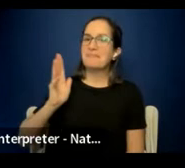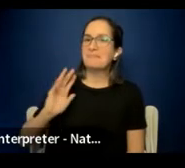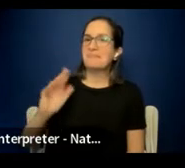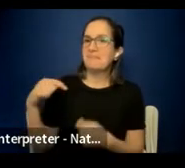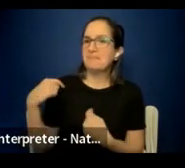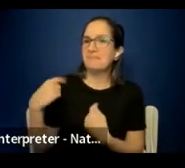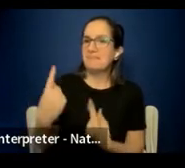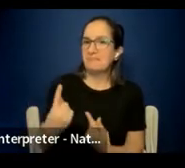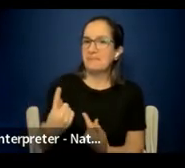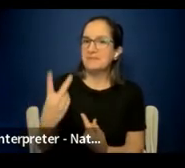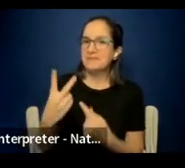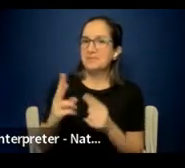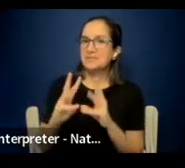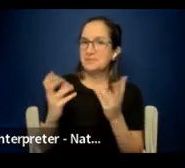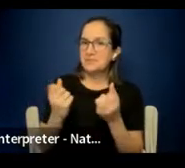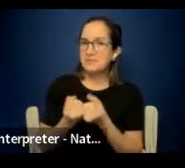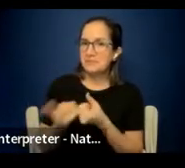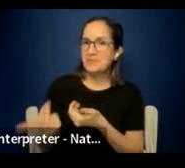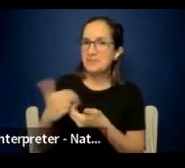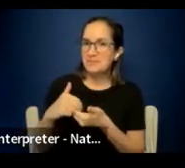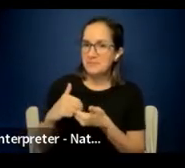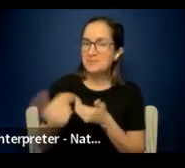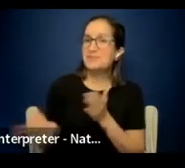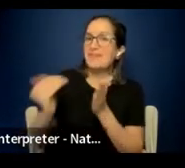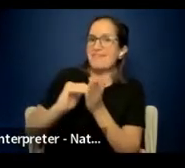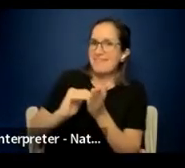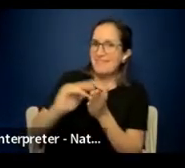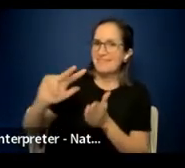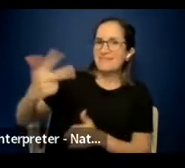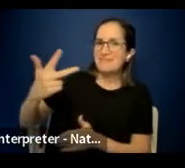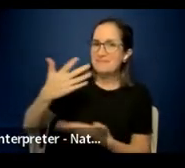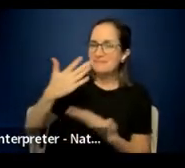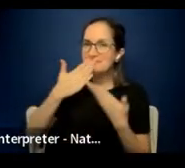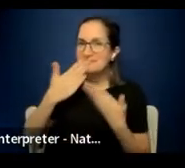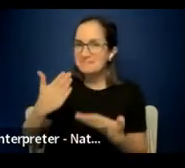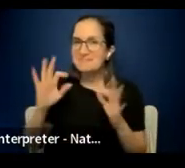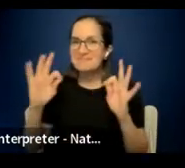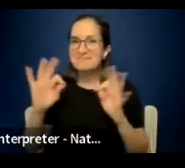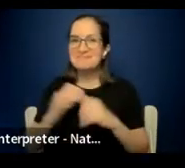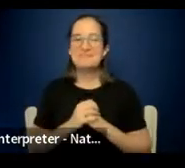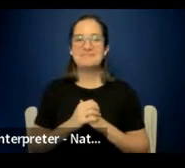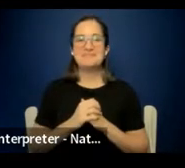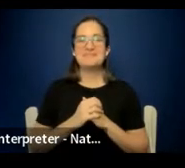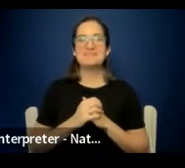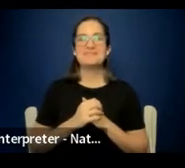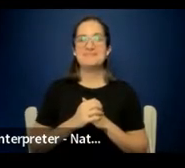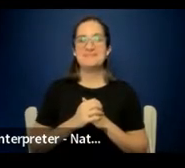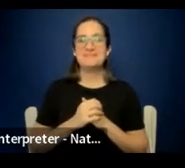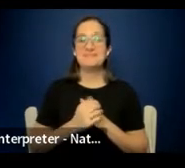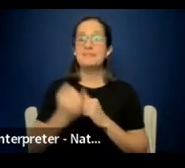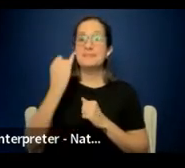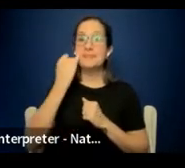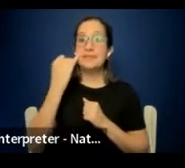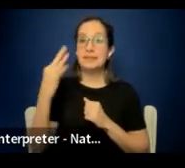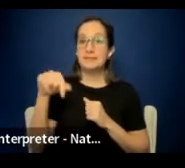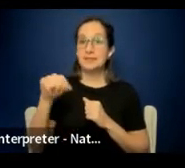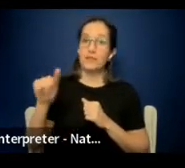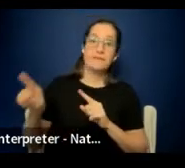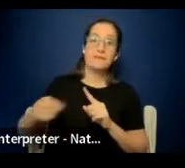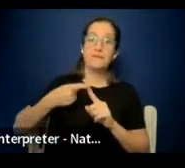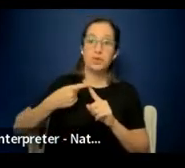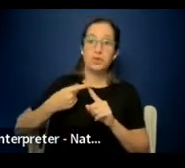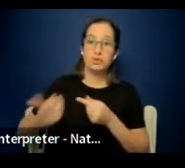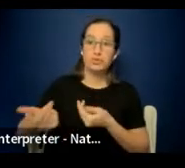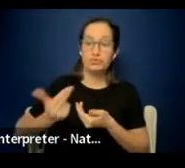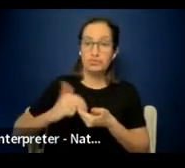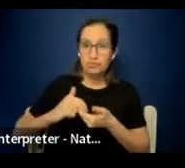sessions over the past couple of weeks. So great to see some of you again. And for those that this is their first session in the